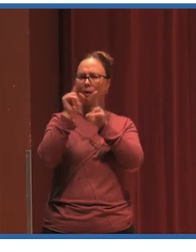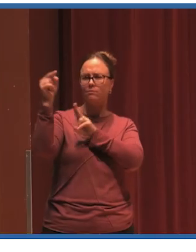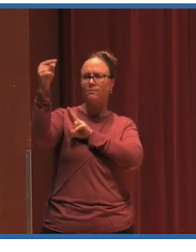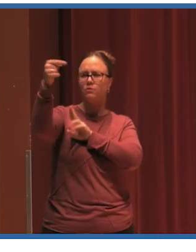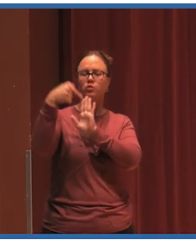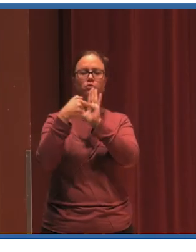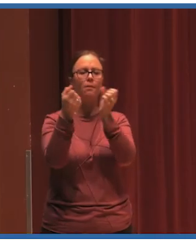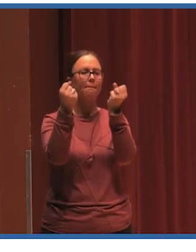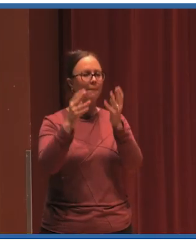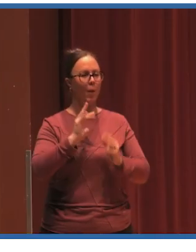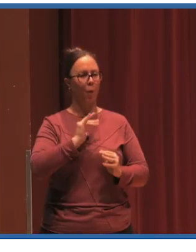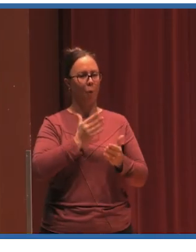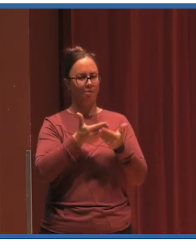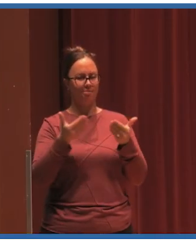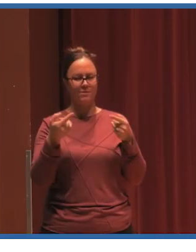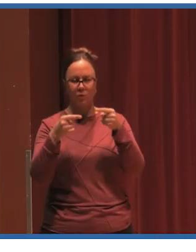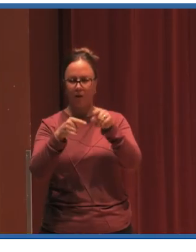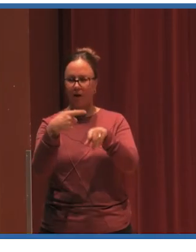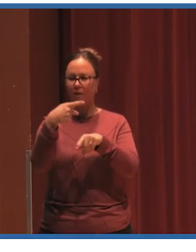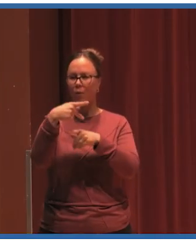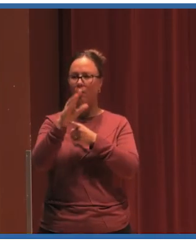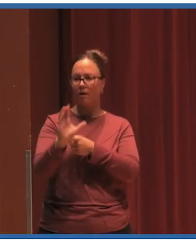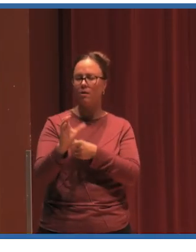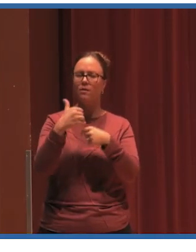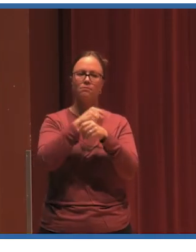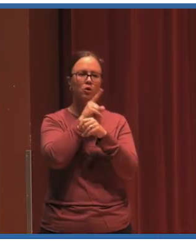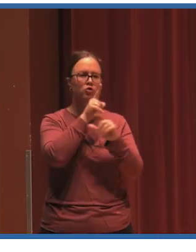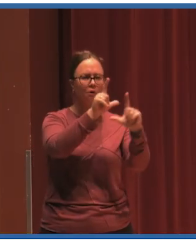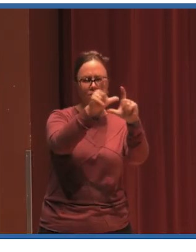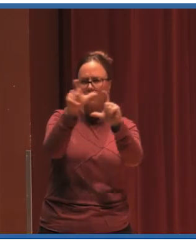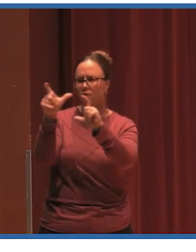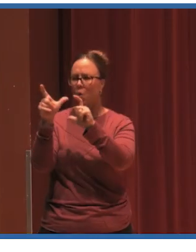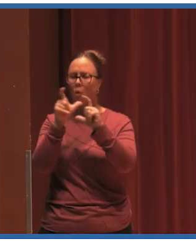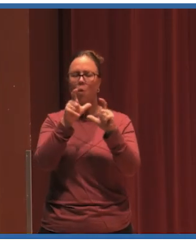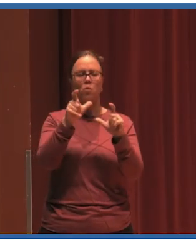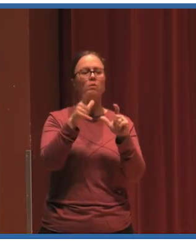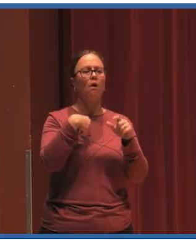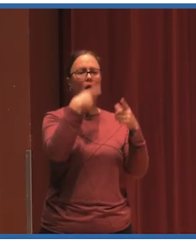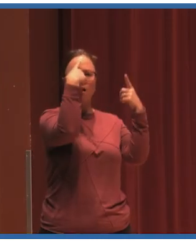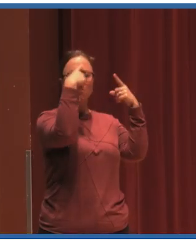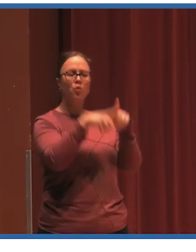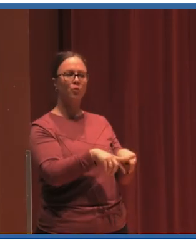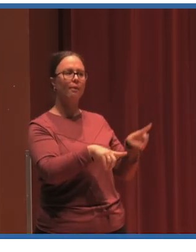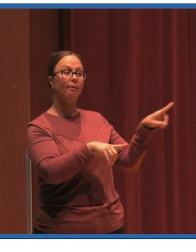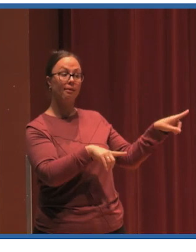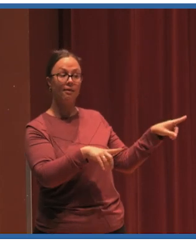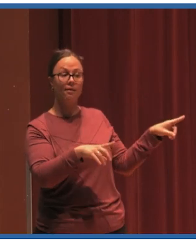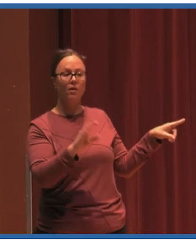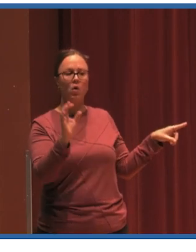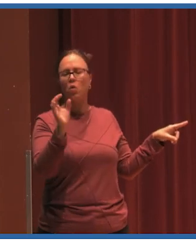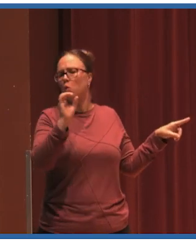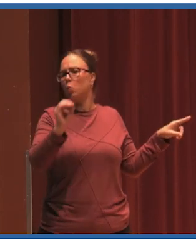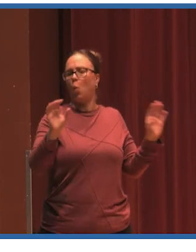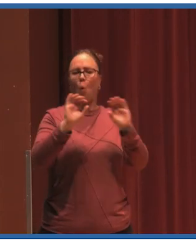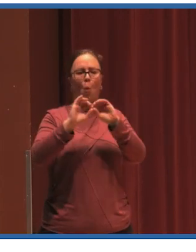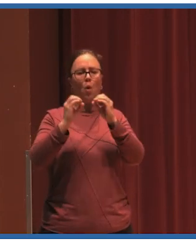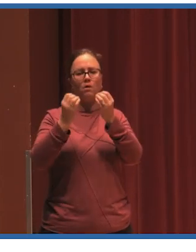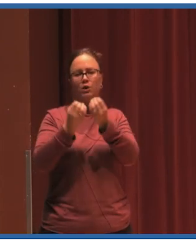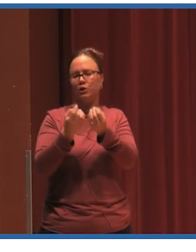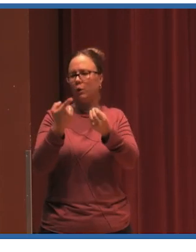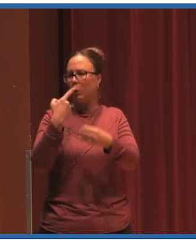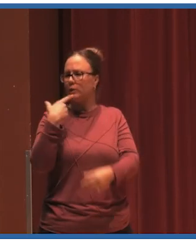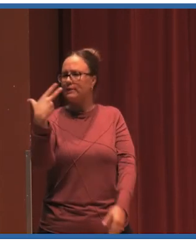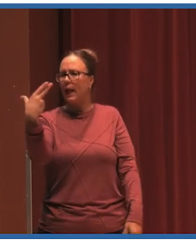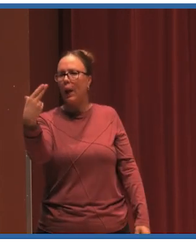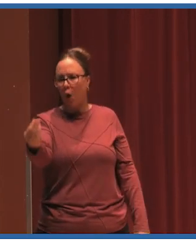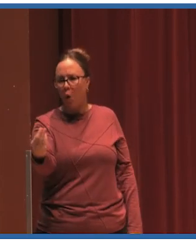cool things going on in Polk County. So make sure you're taking photos and that you're following up, because I agree with you. There's nobody or no organization in this room who's gonna say no right